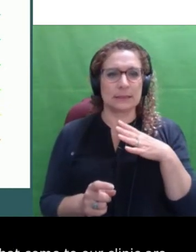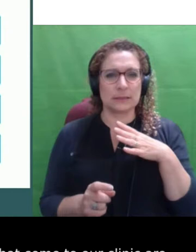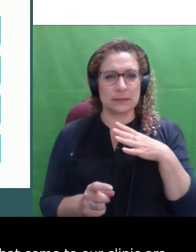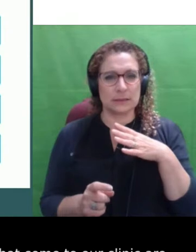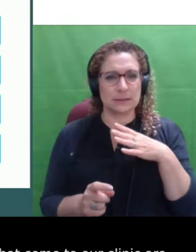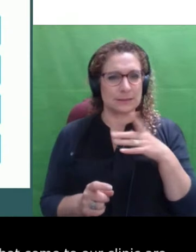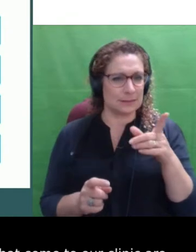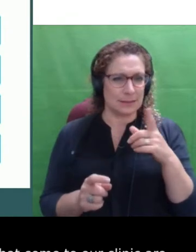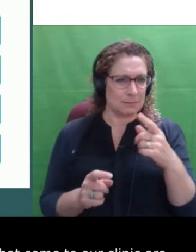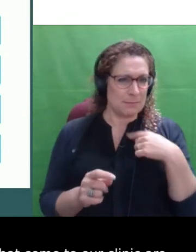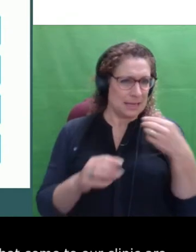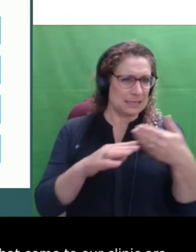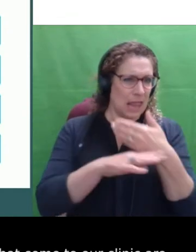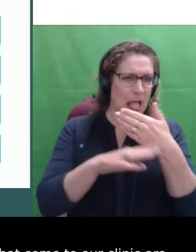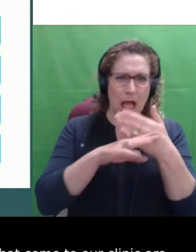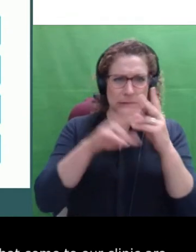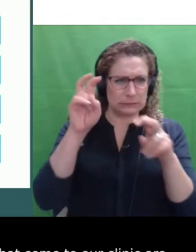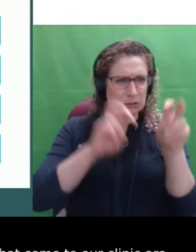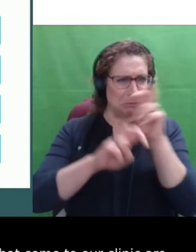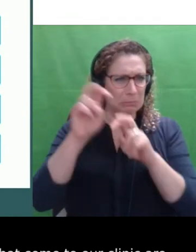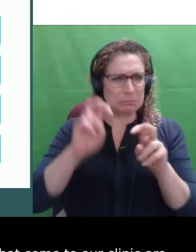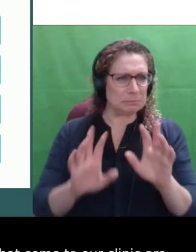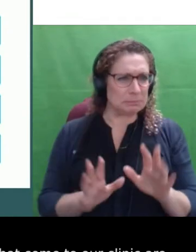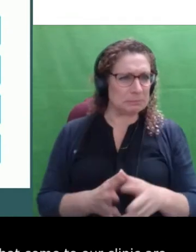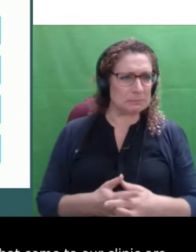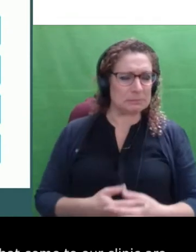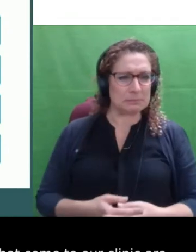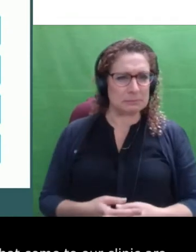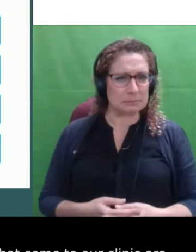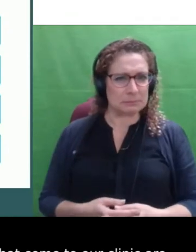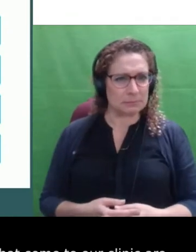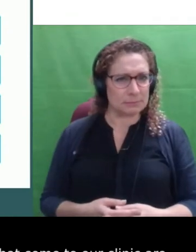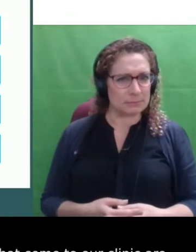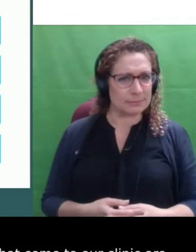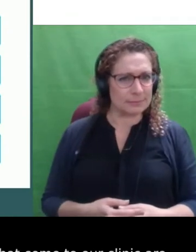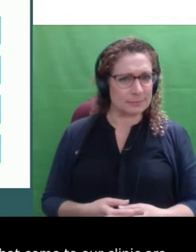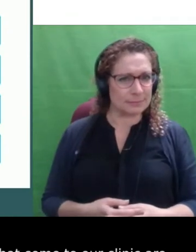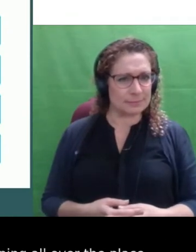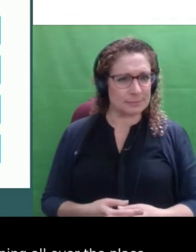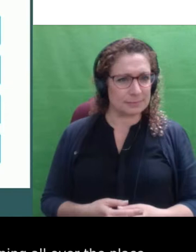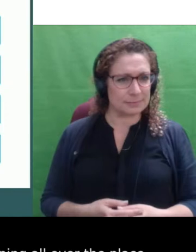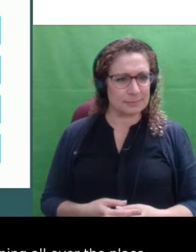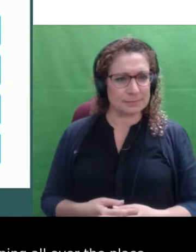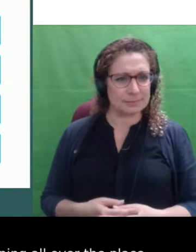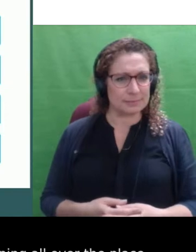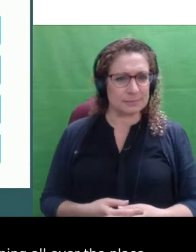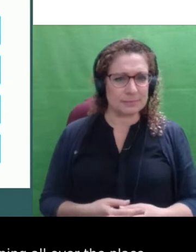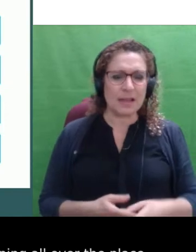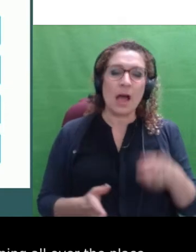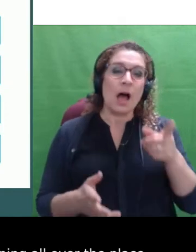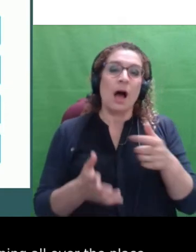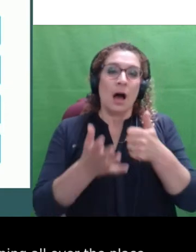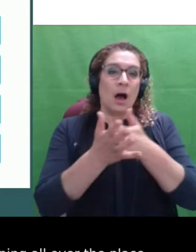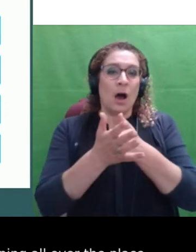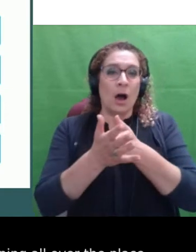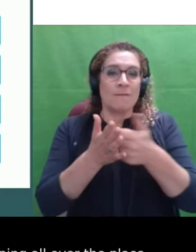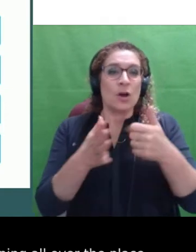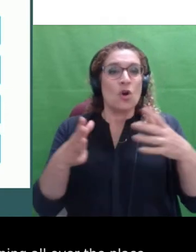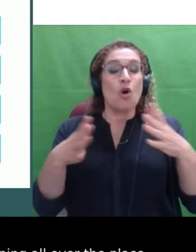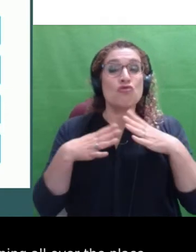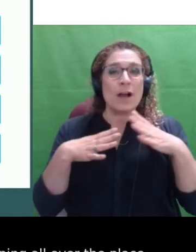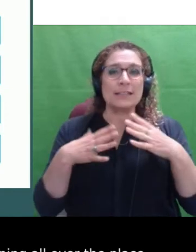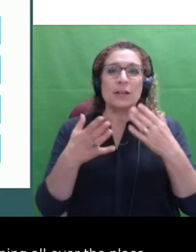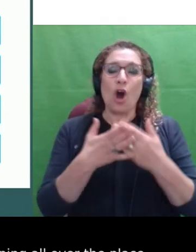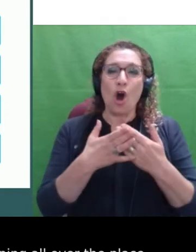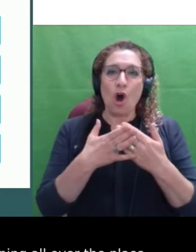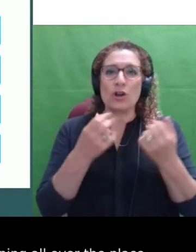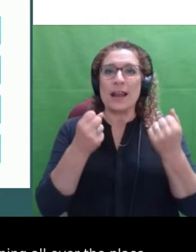to my slides they're jumping all over the place uh are often on already on an antihistamine a corticosteroid nasal